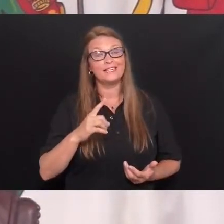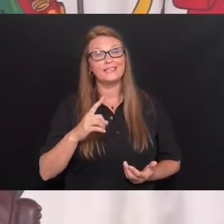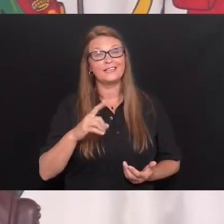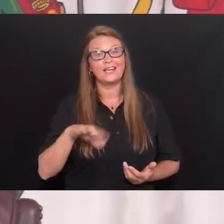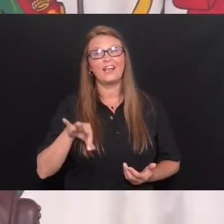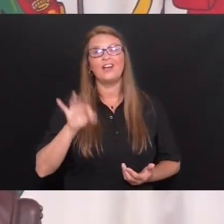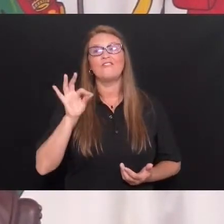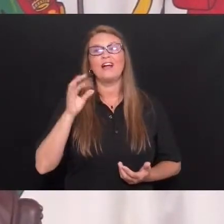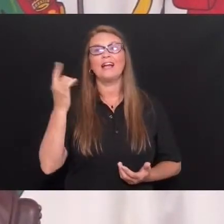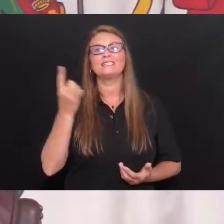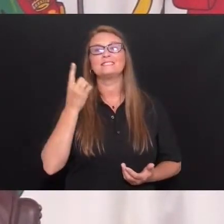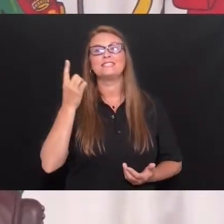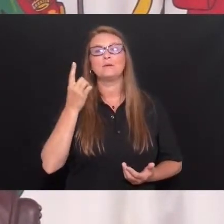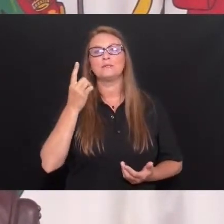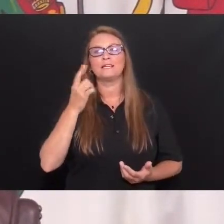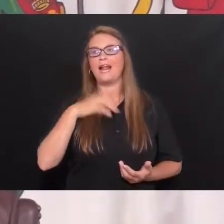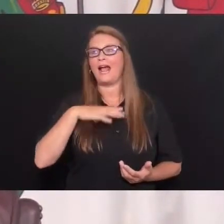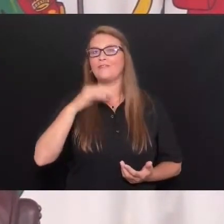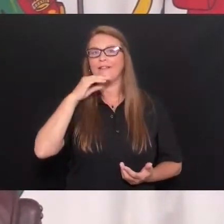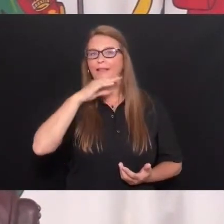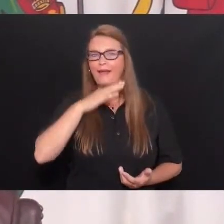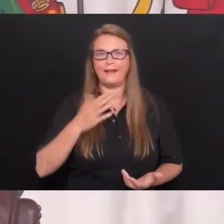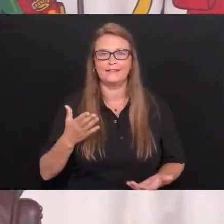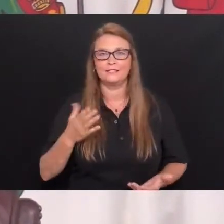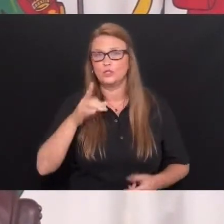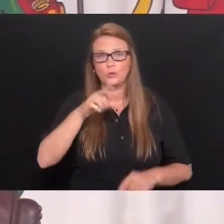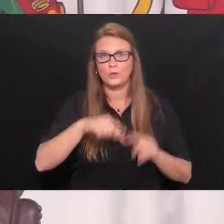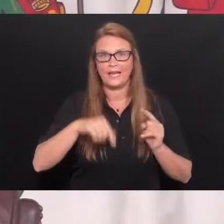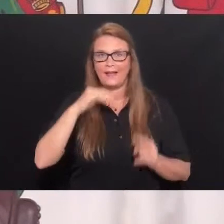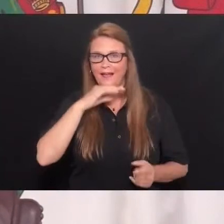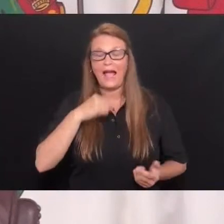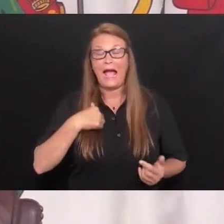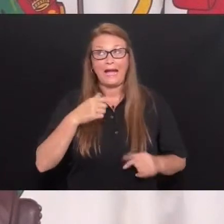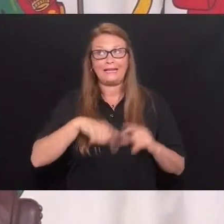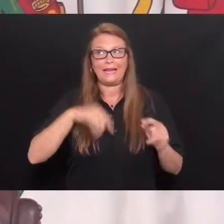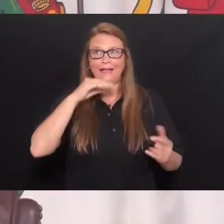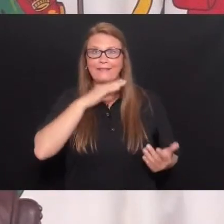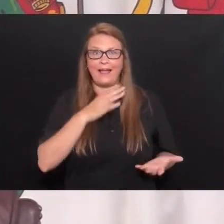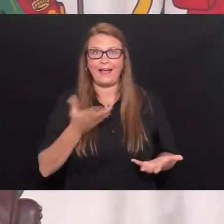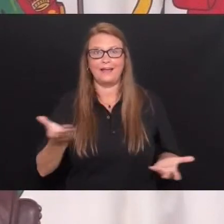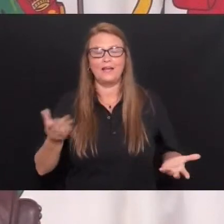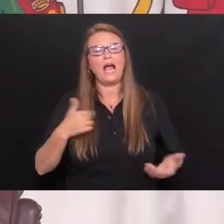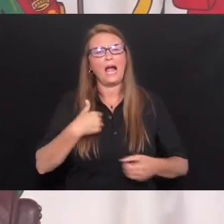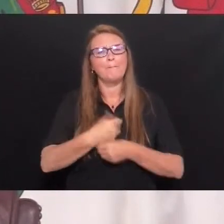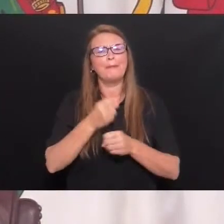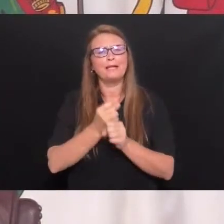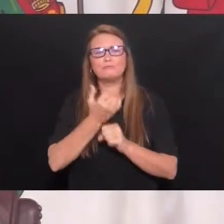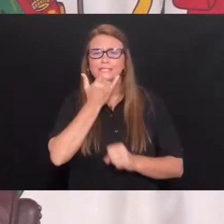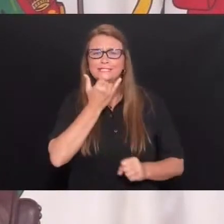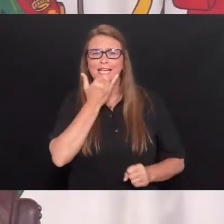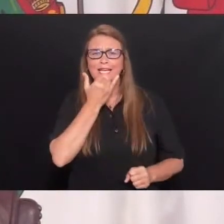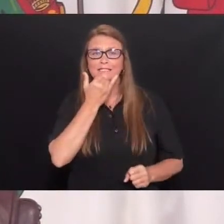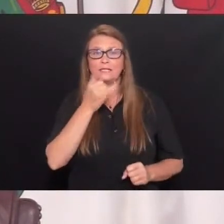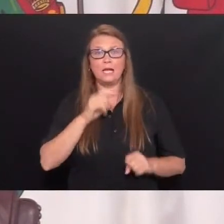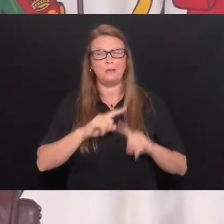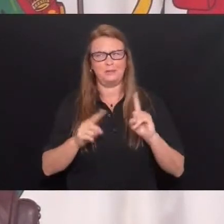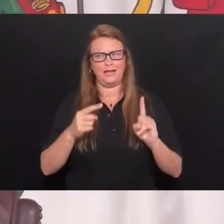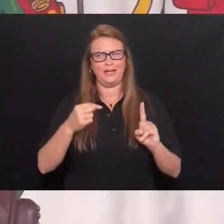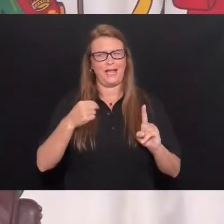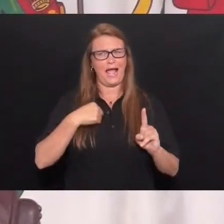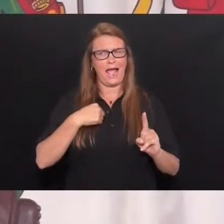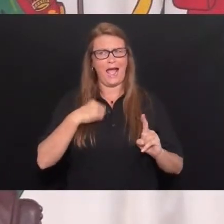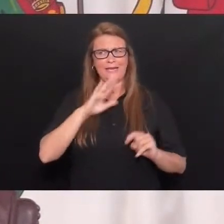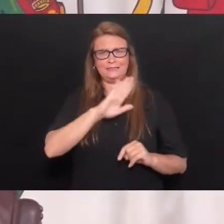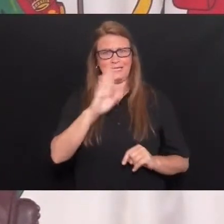something that I've told you is not the truth. You can't do that. You can find stuff where I've made mistakes, but you'll never find anything that